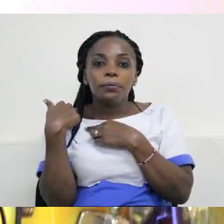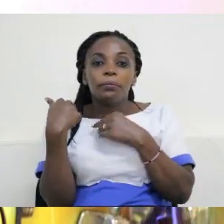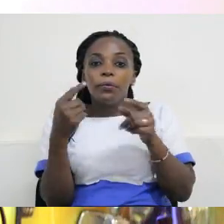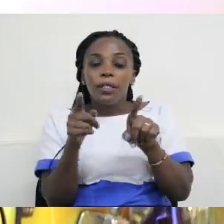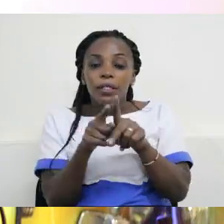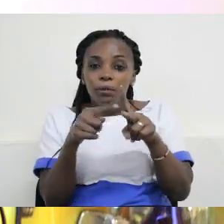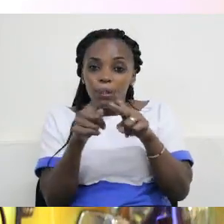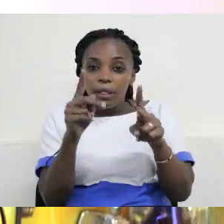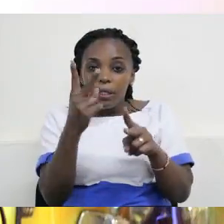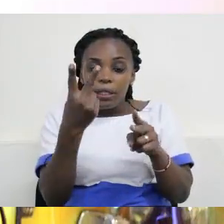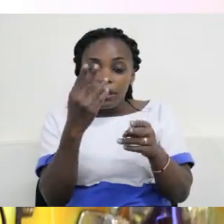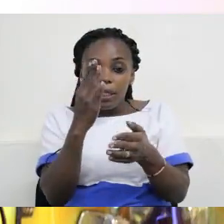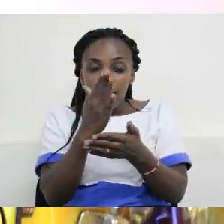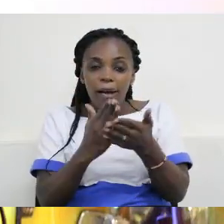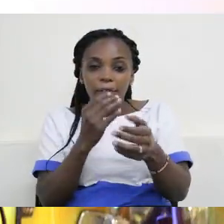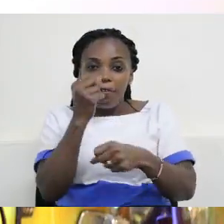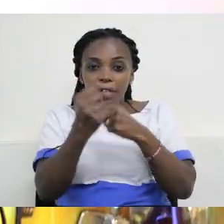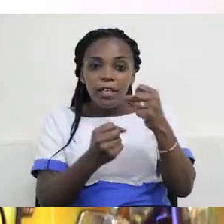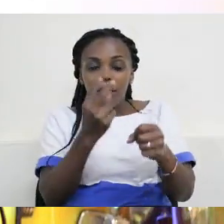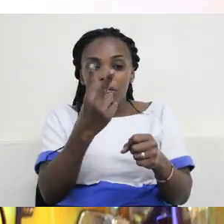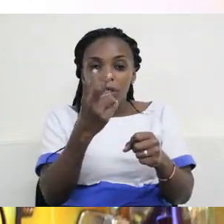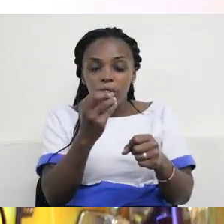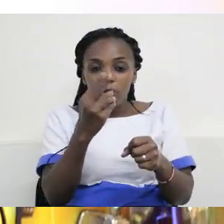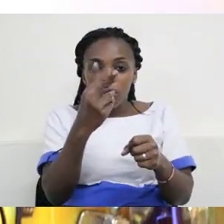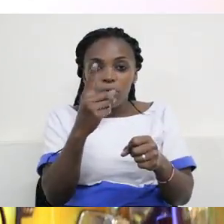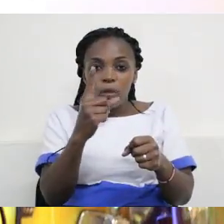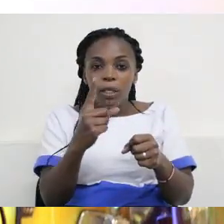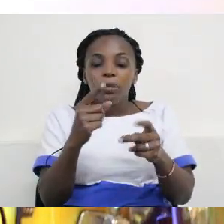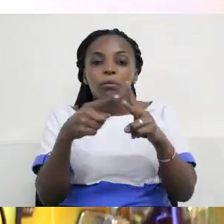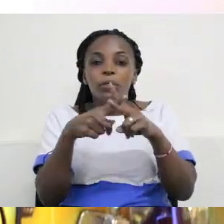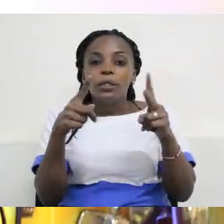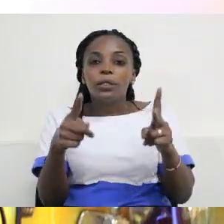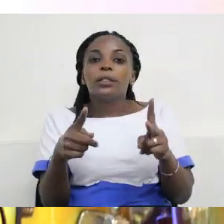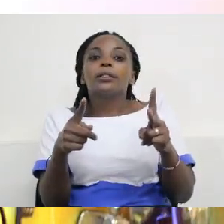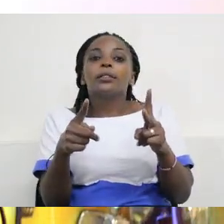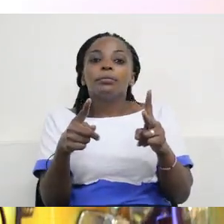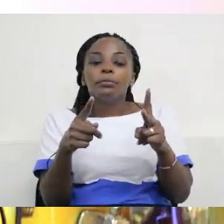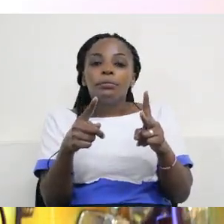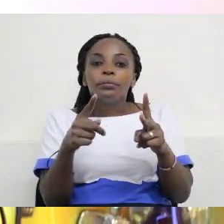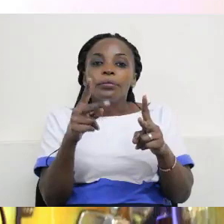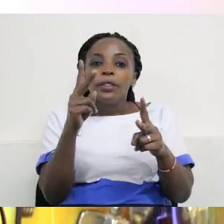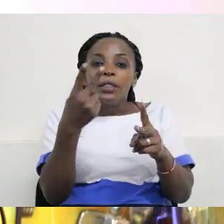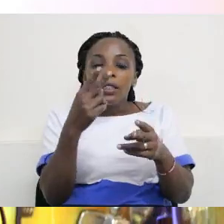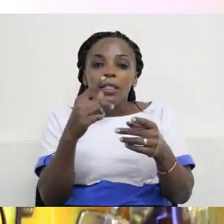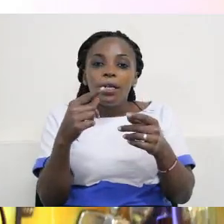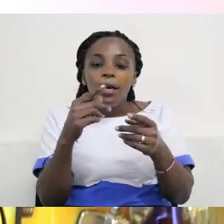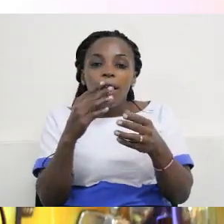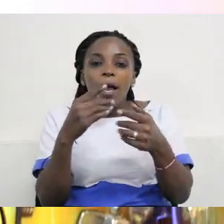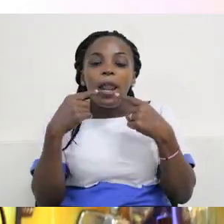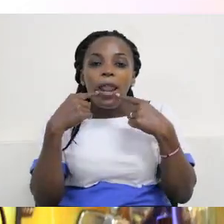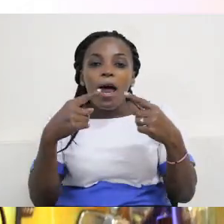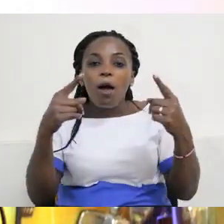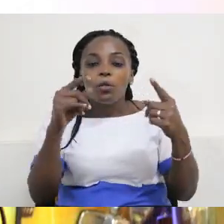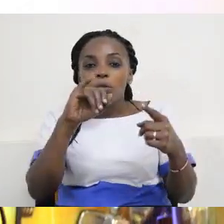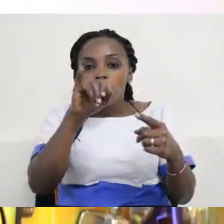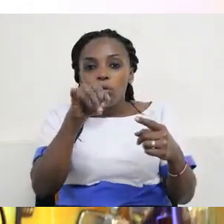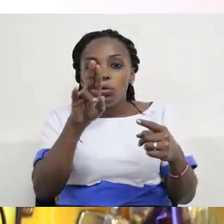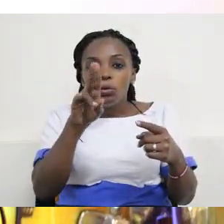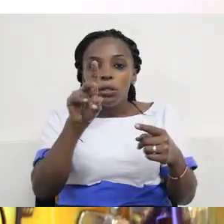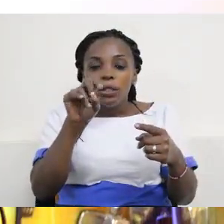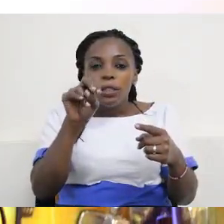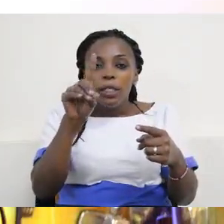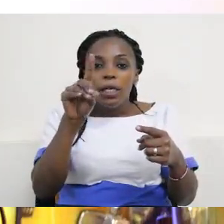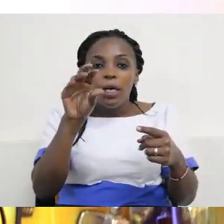begin the second half of the year 2021, we want to begin this second half by declaring Judah shall